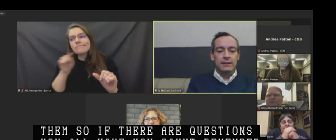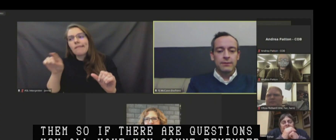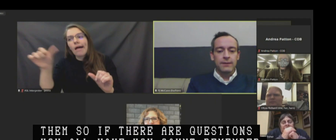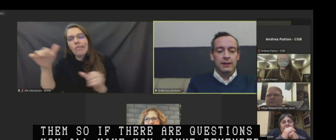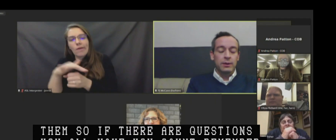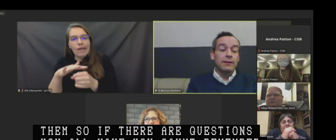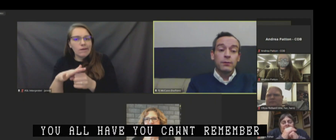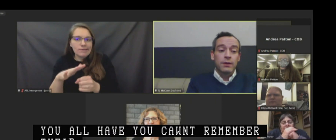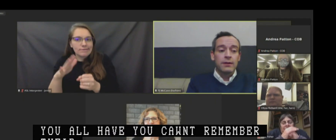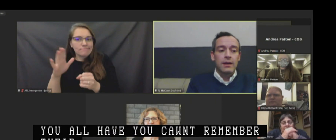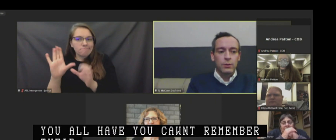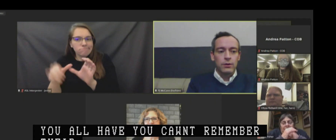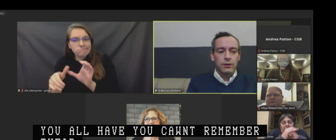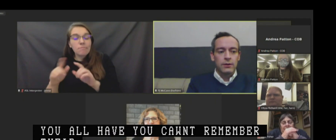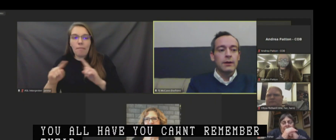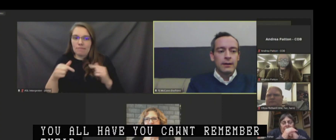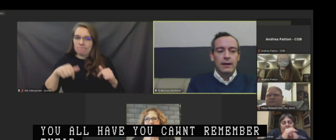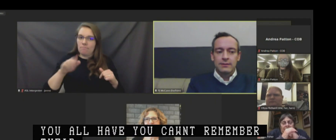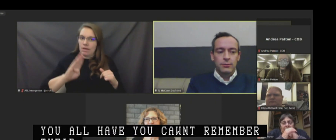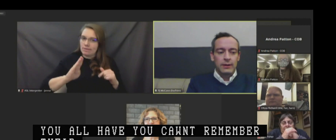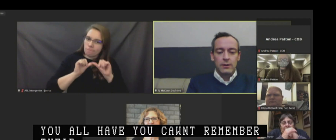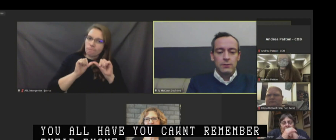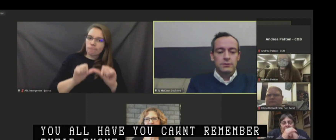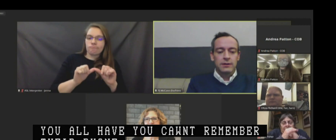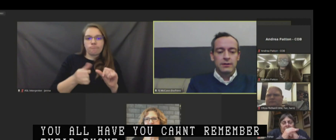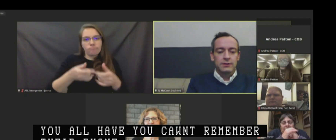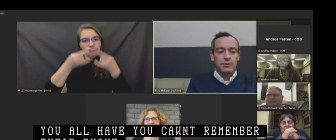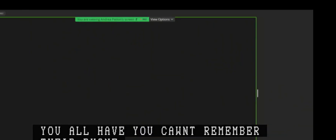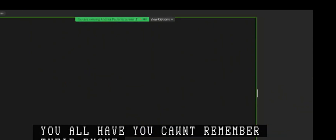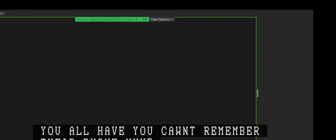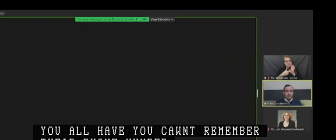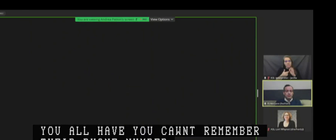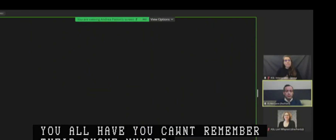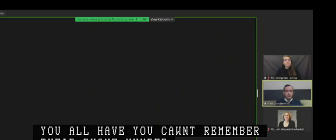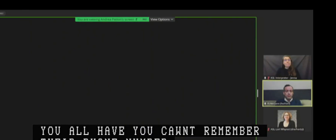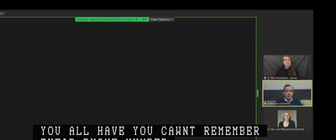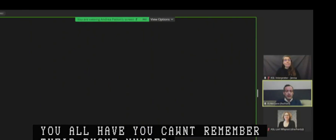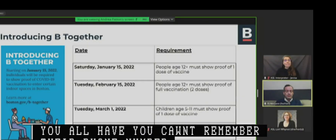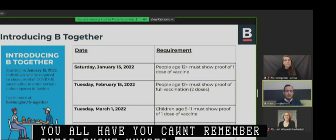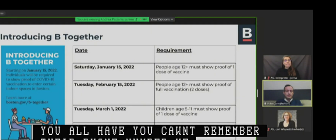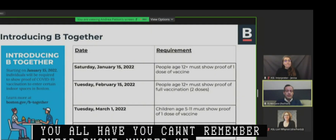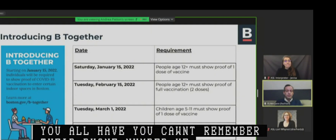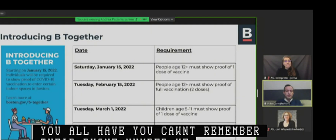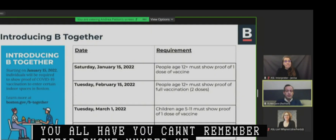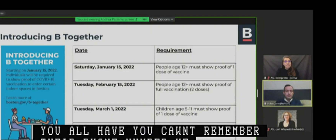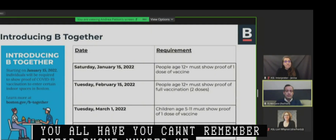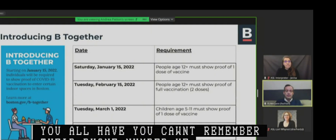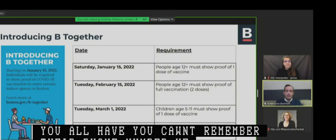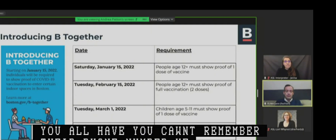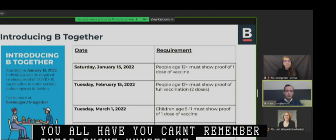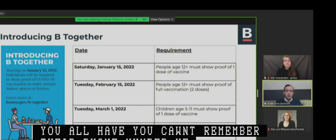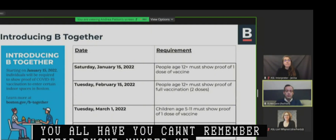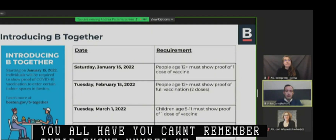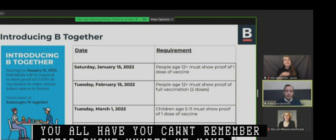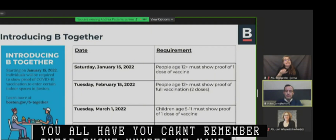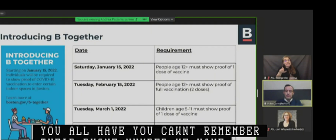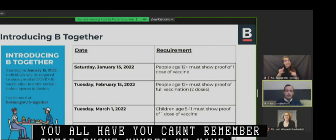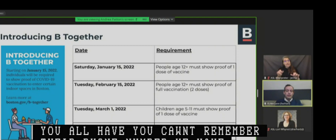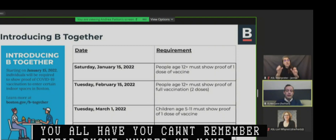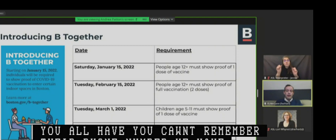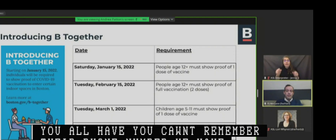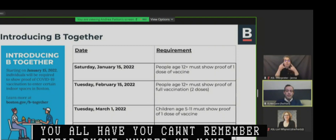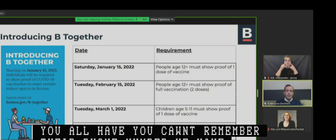a protective effect. But even within that order, as everybody knows, there is the ability to remove the mask temporarily to eat or